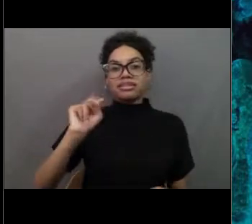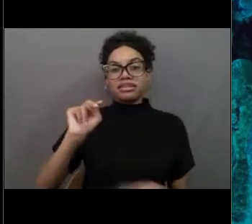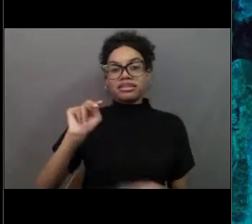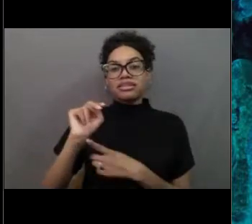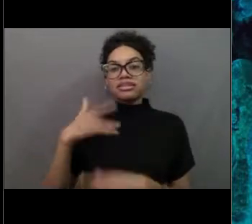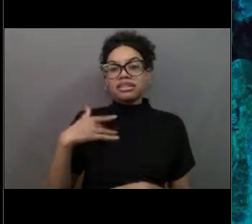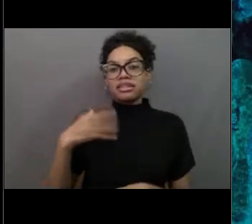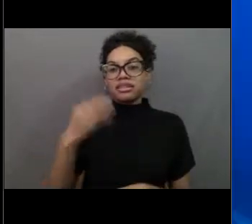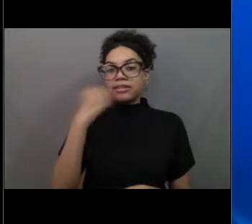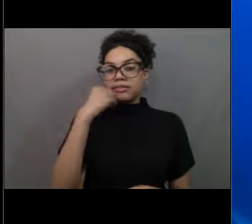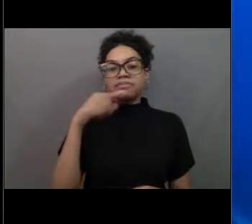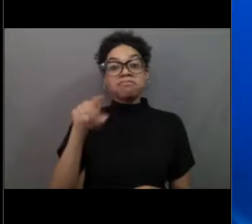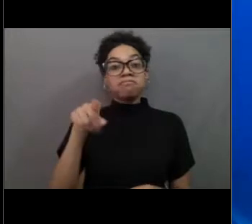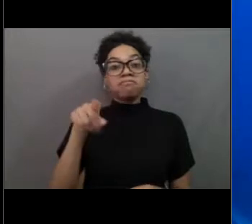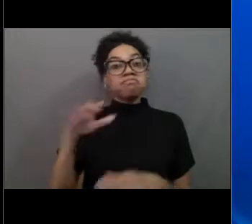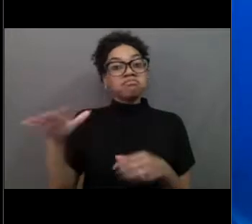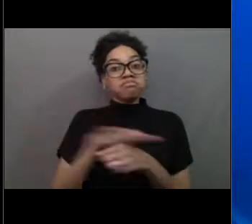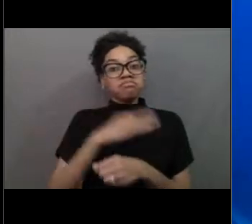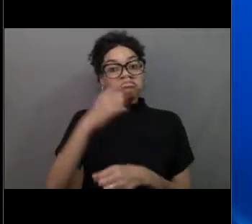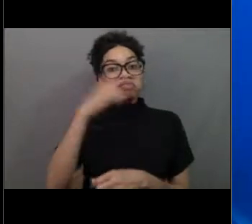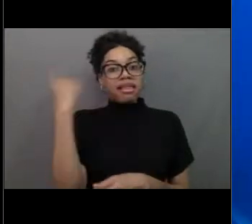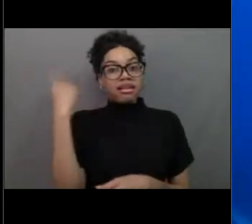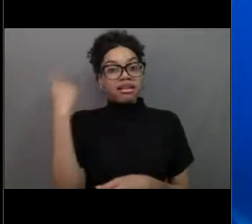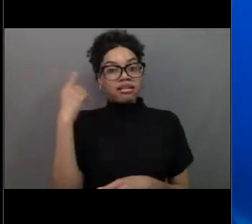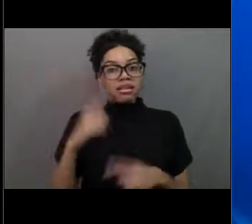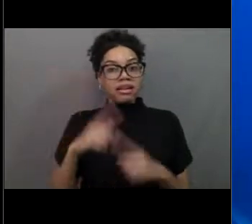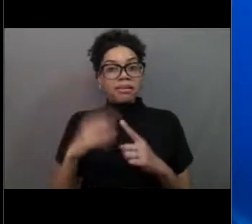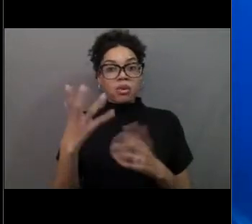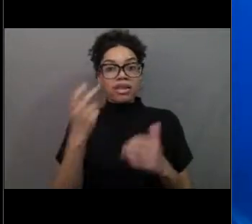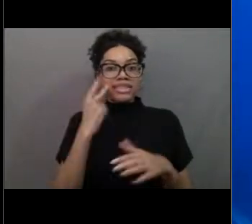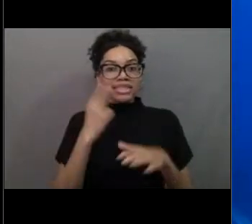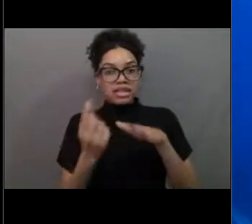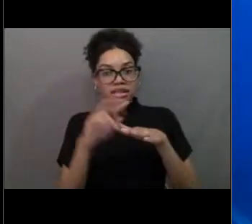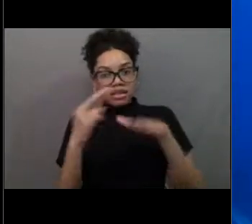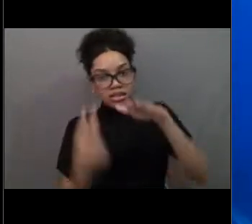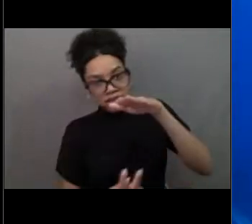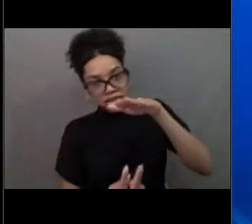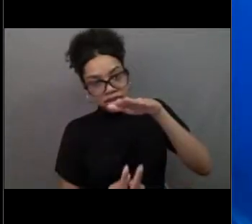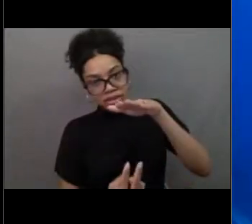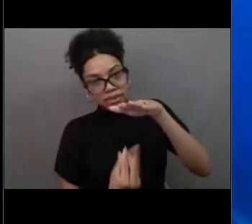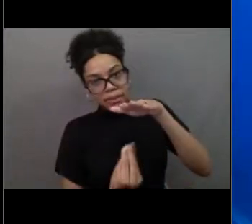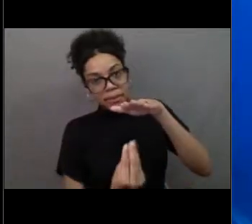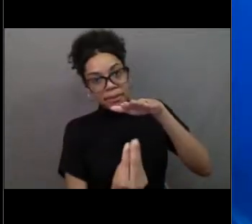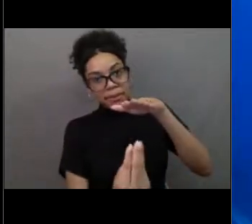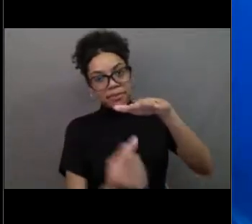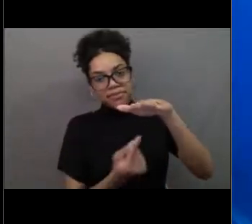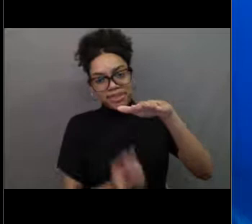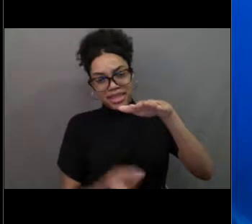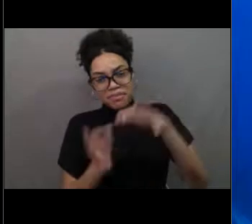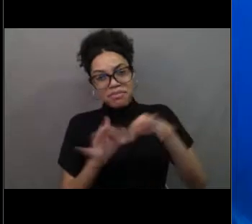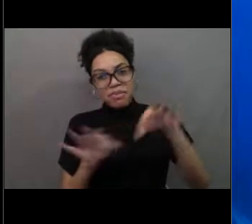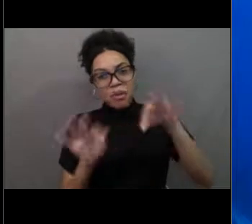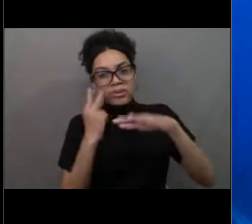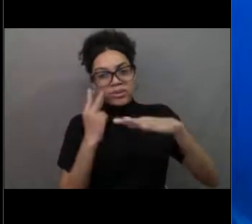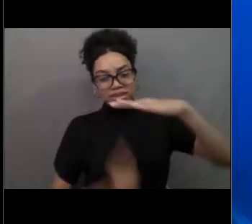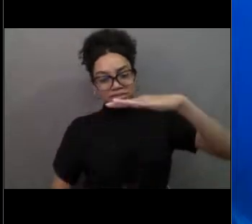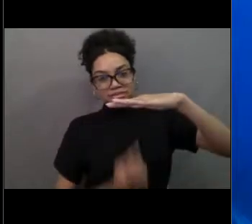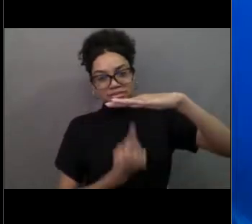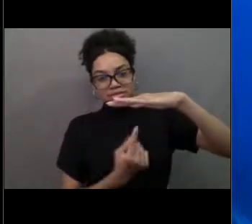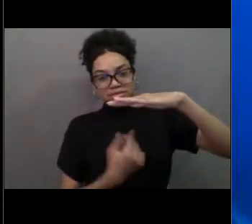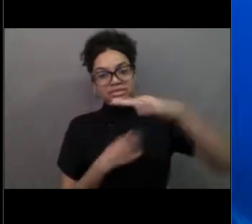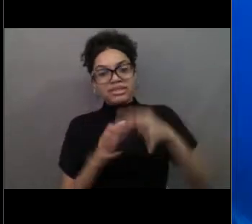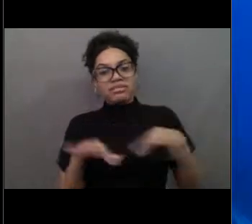black, but then this is the view we want to see. This is where we try to take pictures as much as possible because it's the identifying